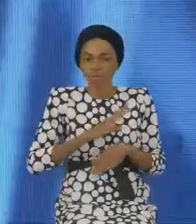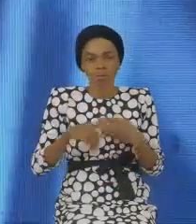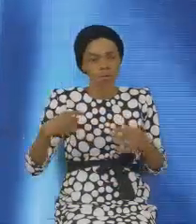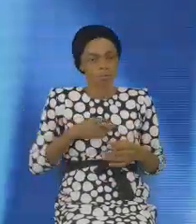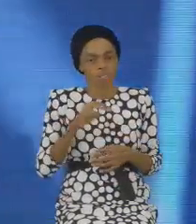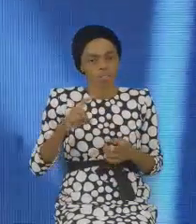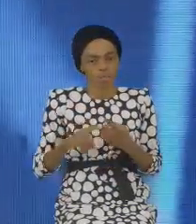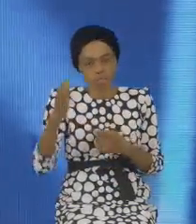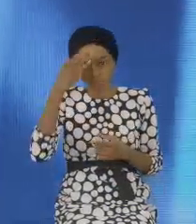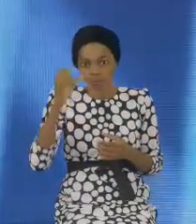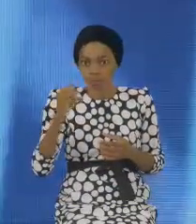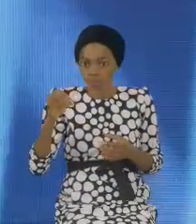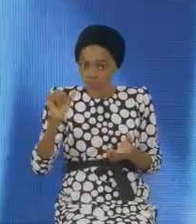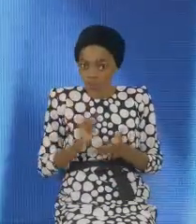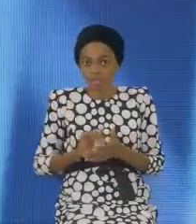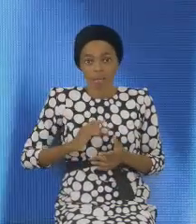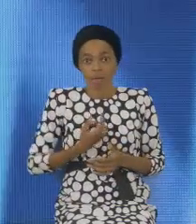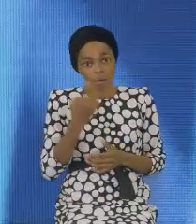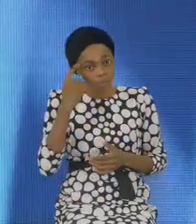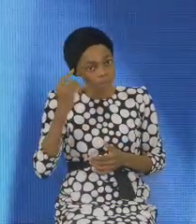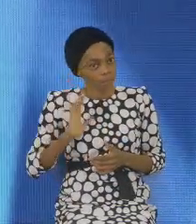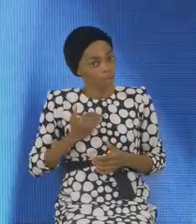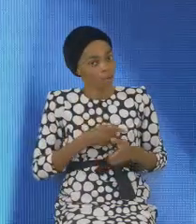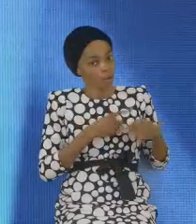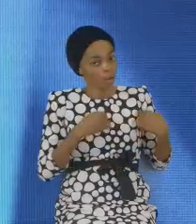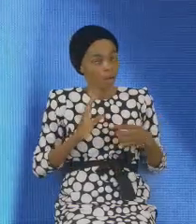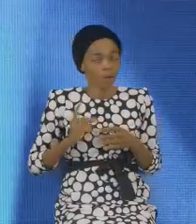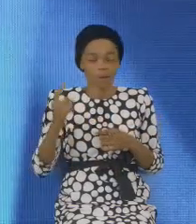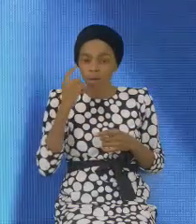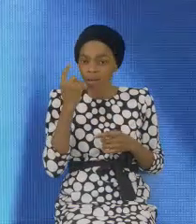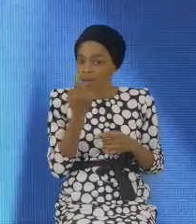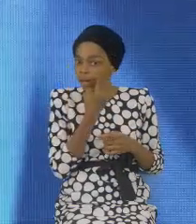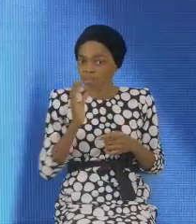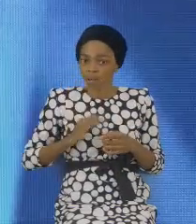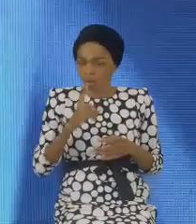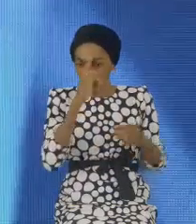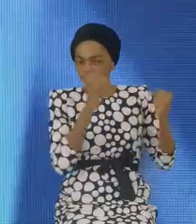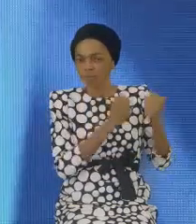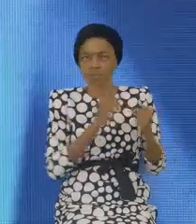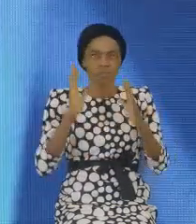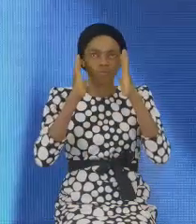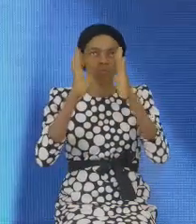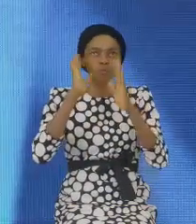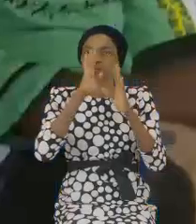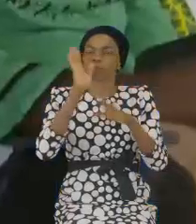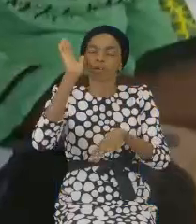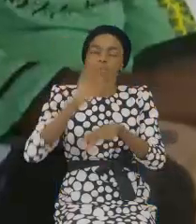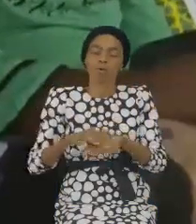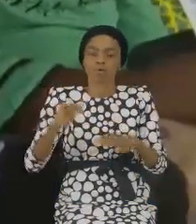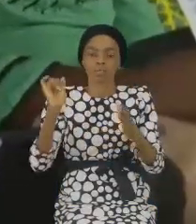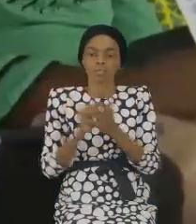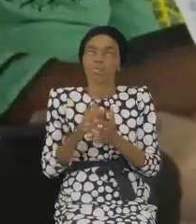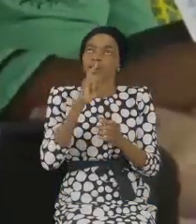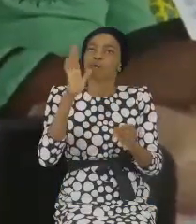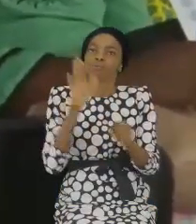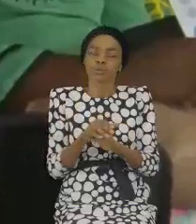know so that our mind, our heart, our eyes, our faith, our focus will be on that promised